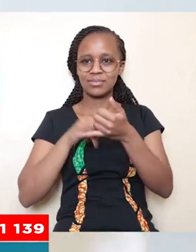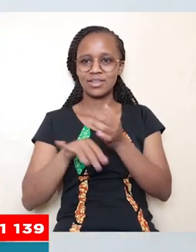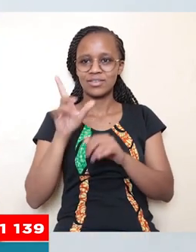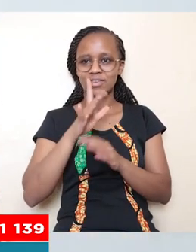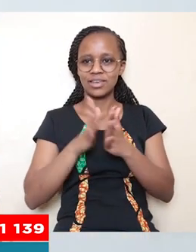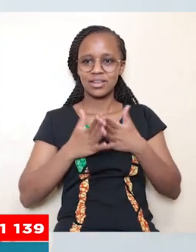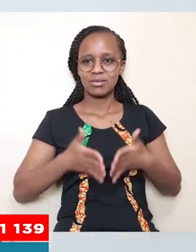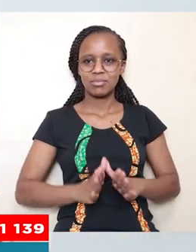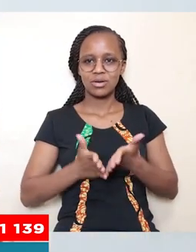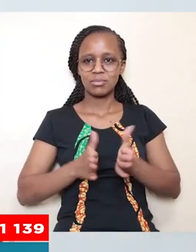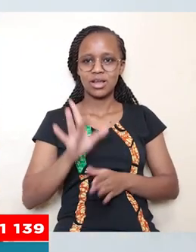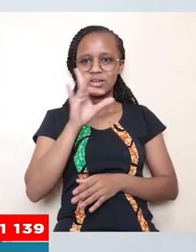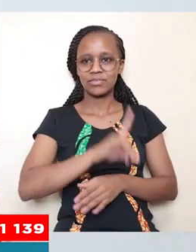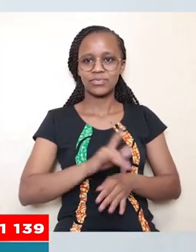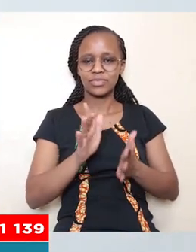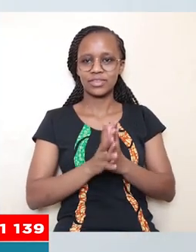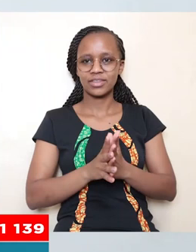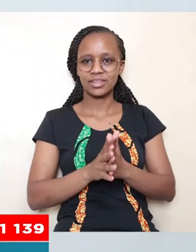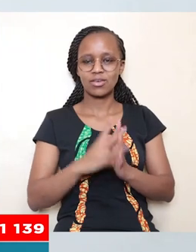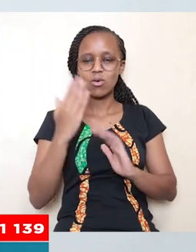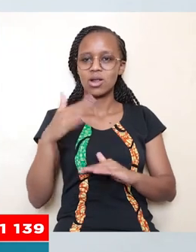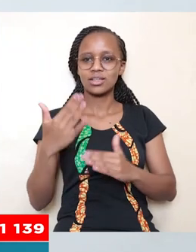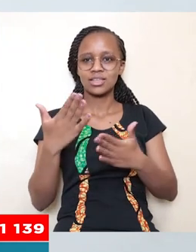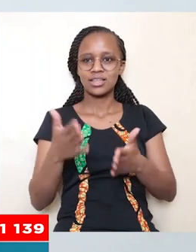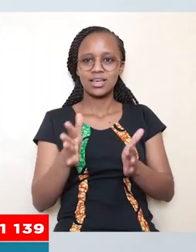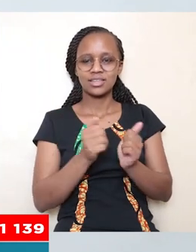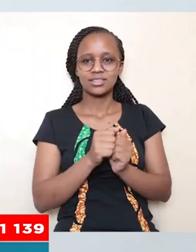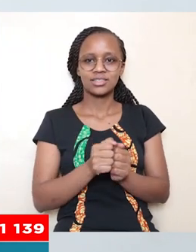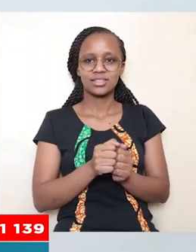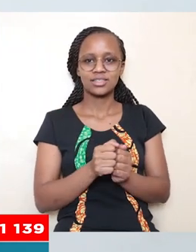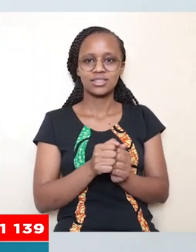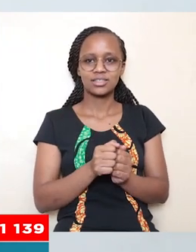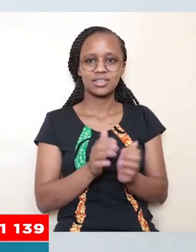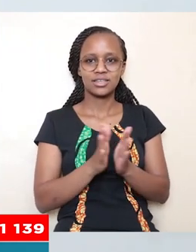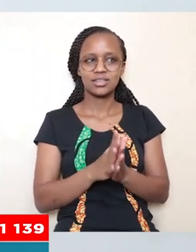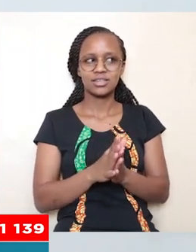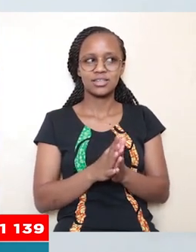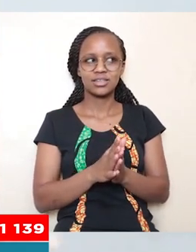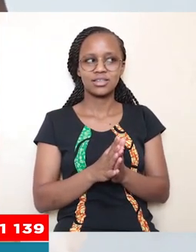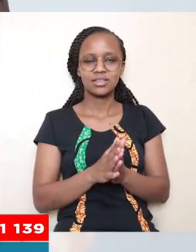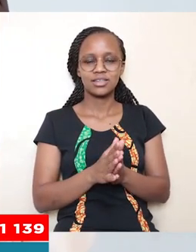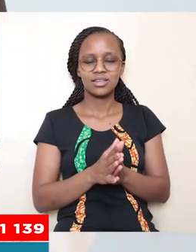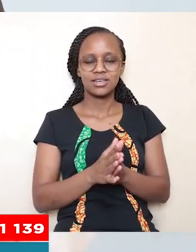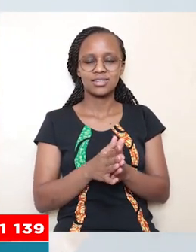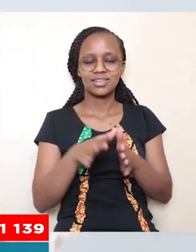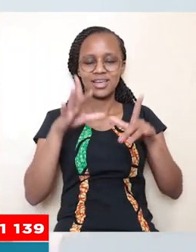na wamezaa. Na amekuweko na yeye. Na siyo ati anakuwa na macho